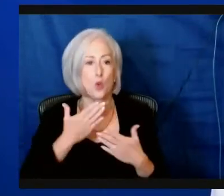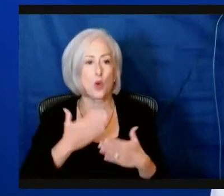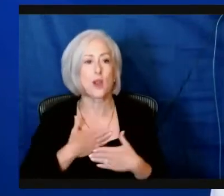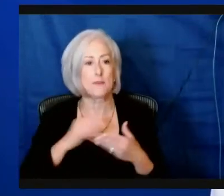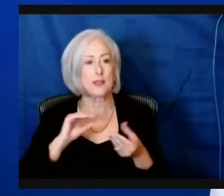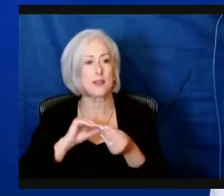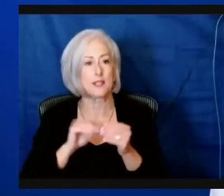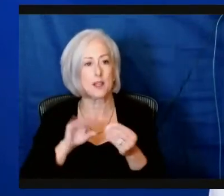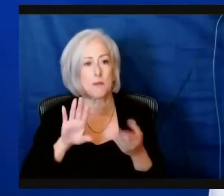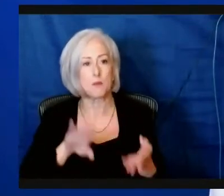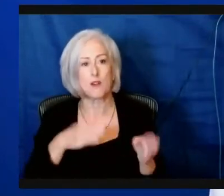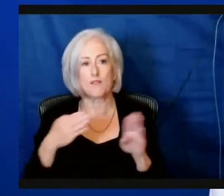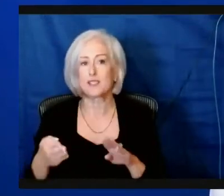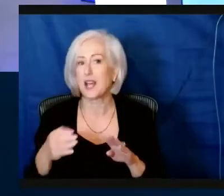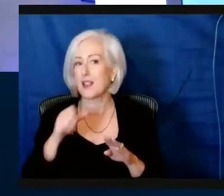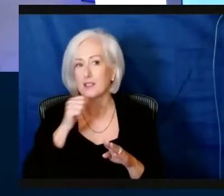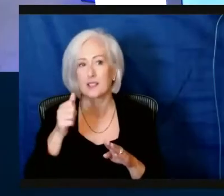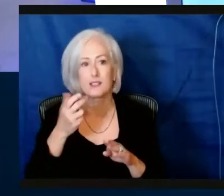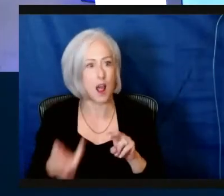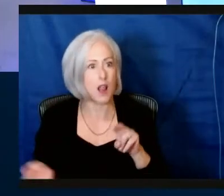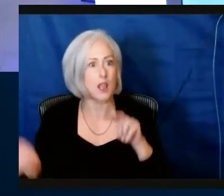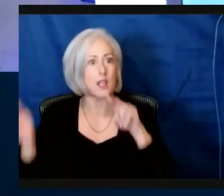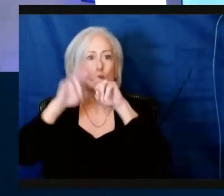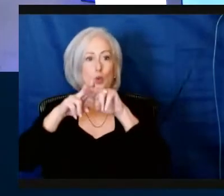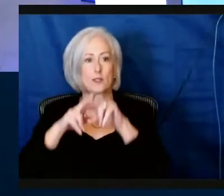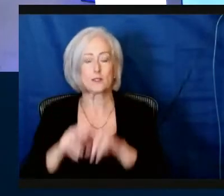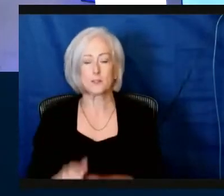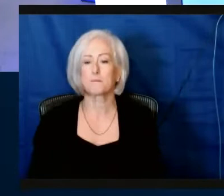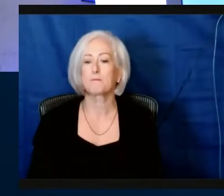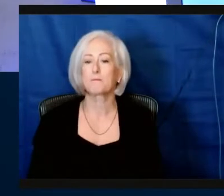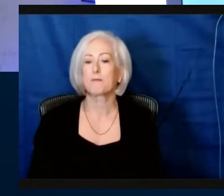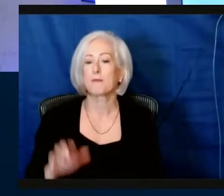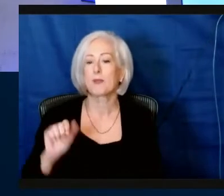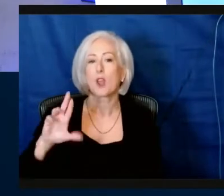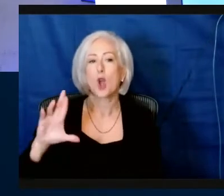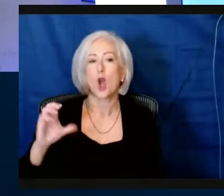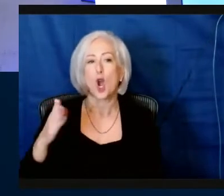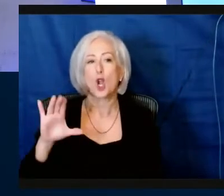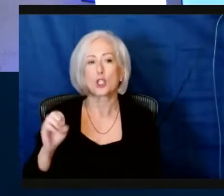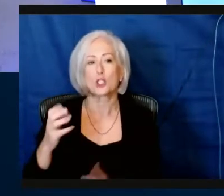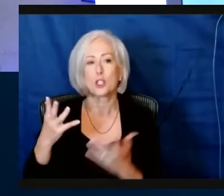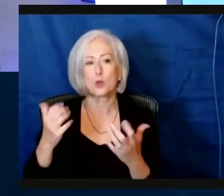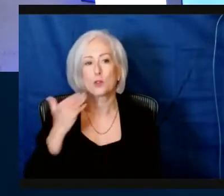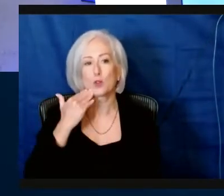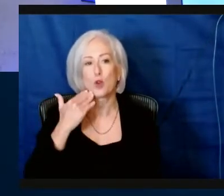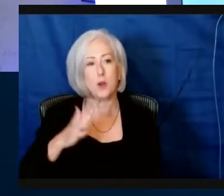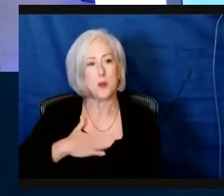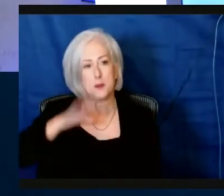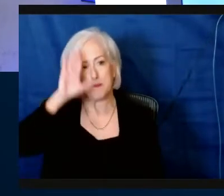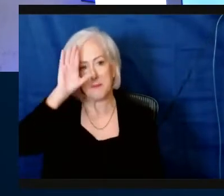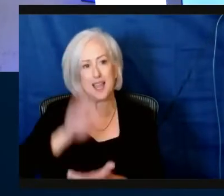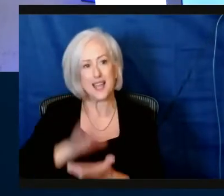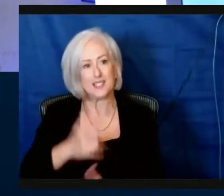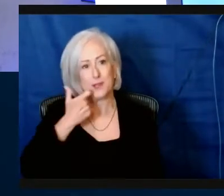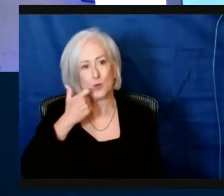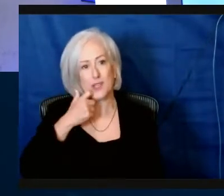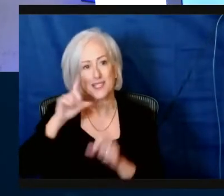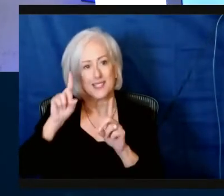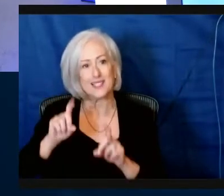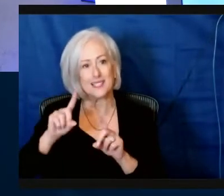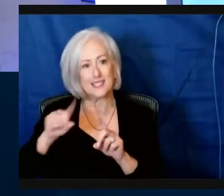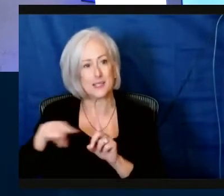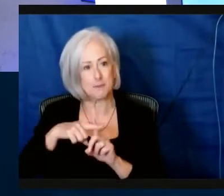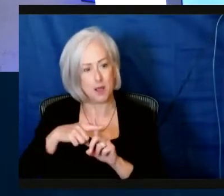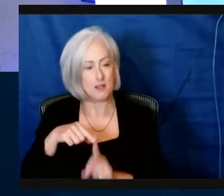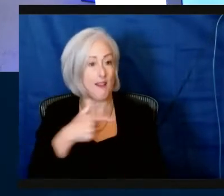they have in the past. Yep. Alexis. I have another question from Archie. Archie writes, my husband just tested positive last night. He's vaccinated and boosted.